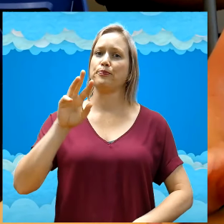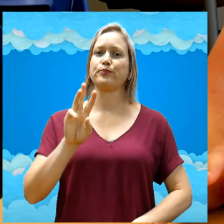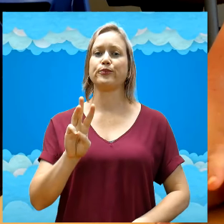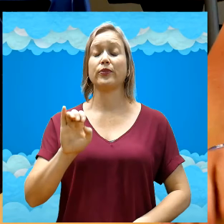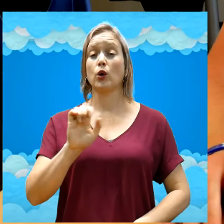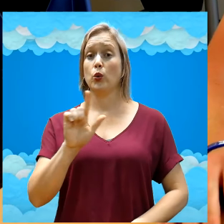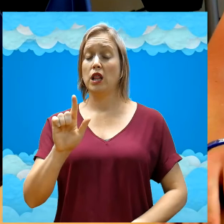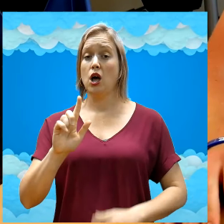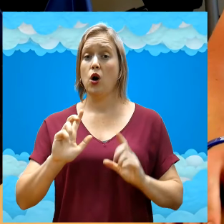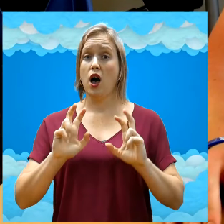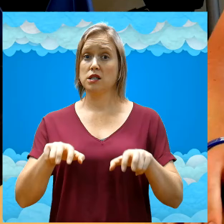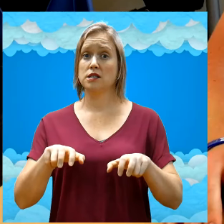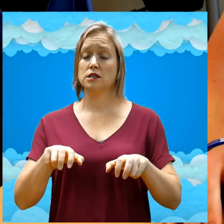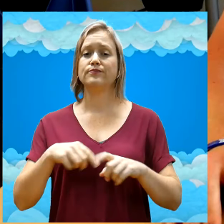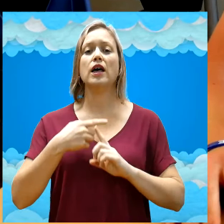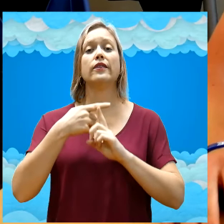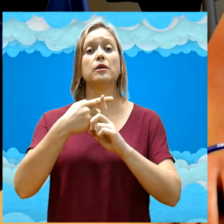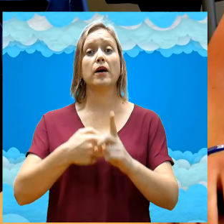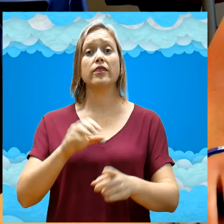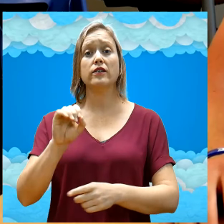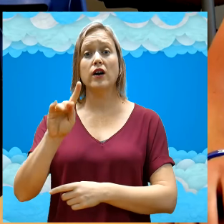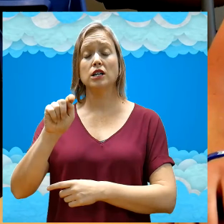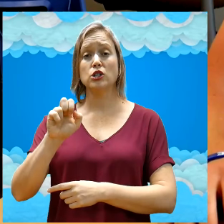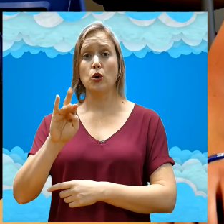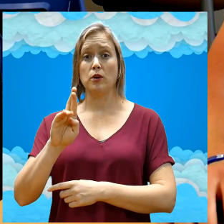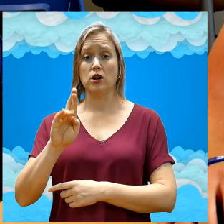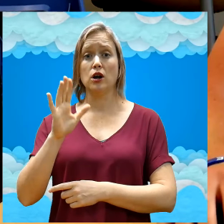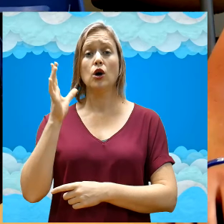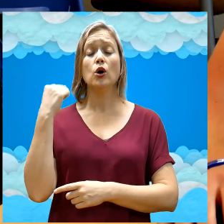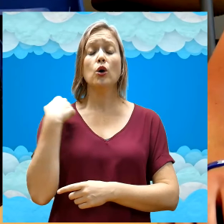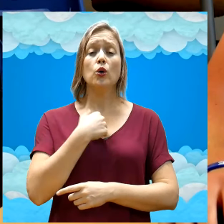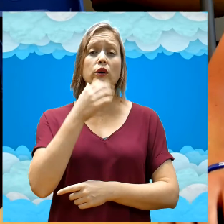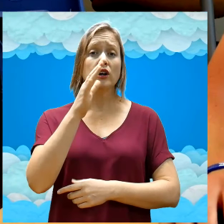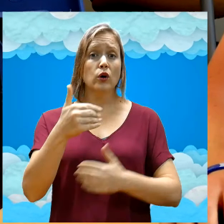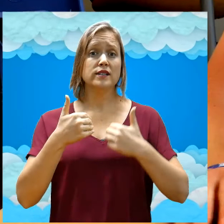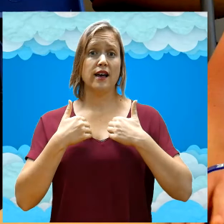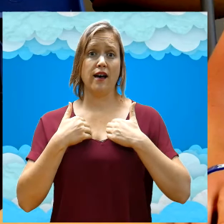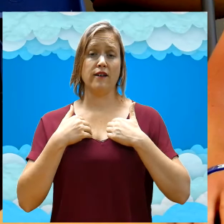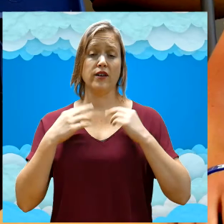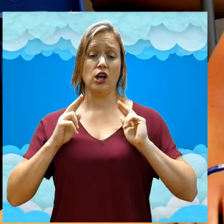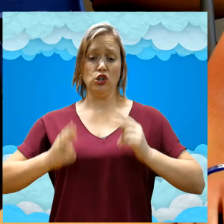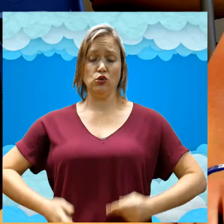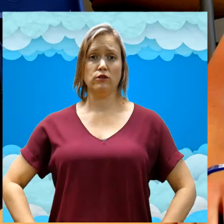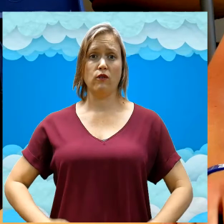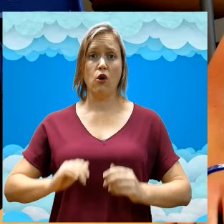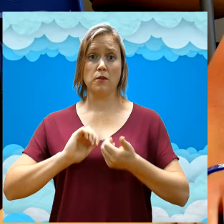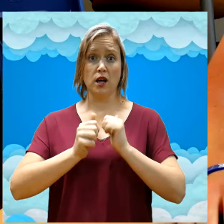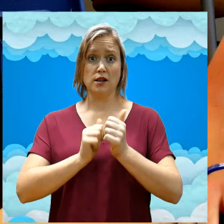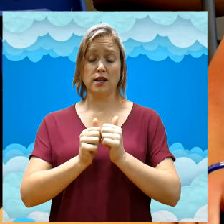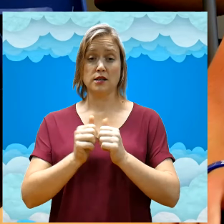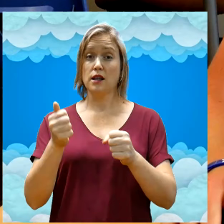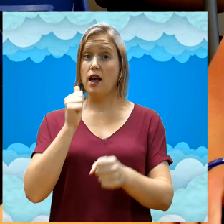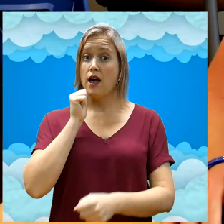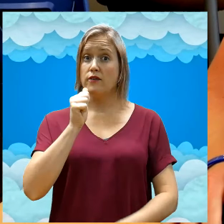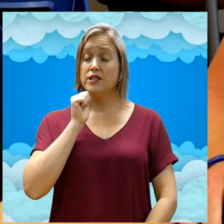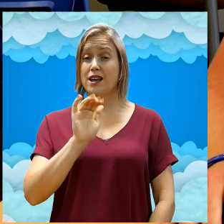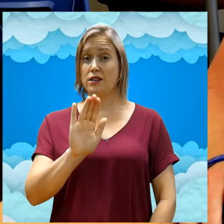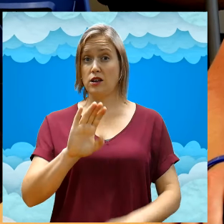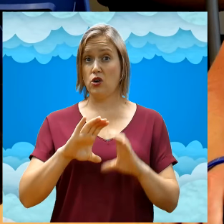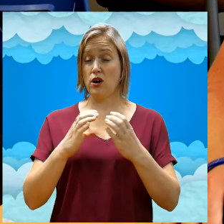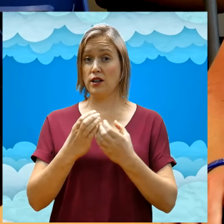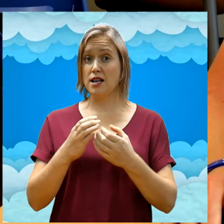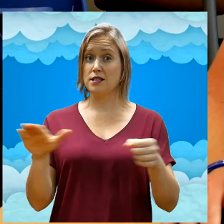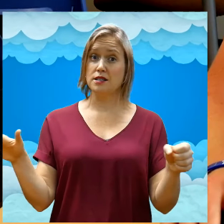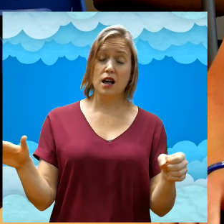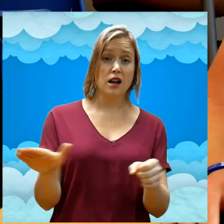wanted to announce that in the month of October, we're going to have a uniform contest. So every day that your class is 100% in